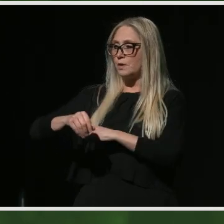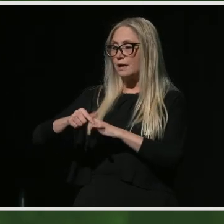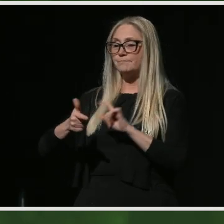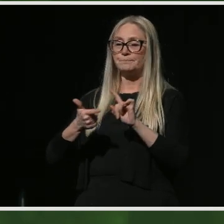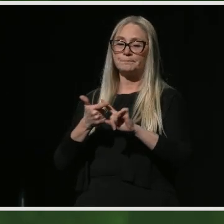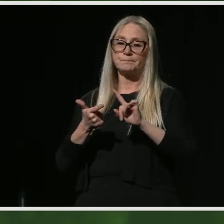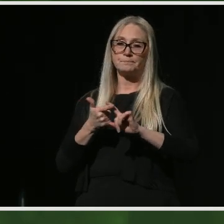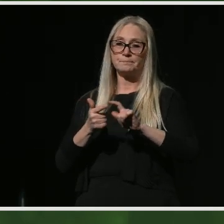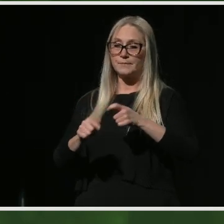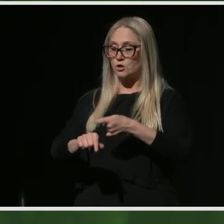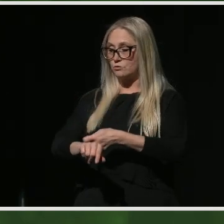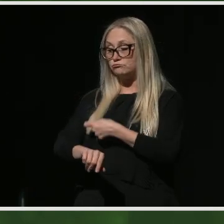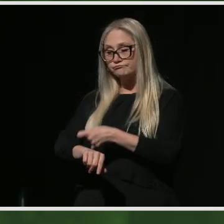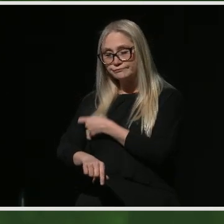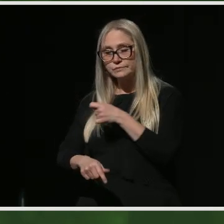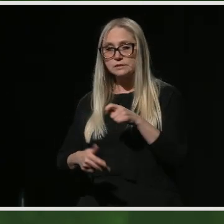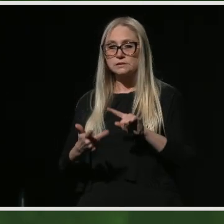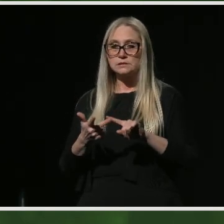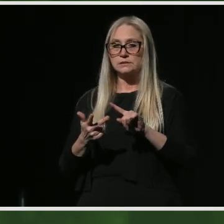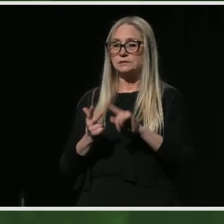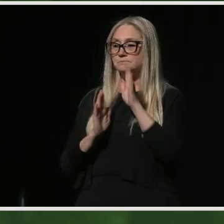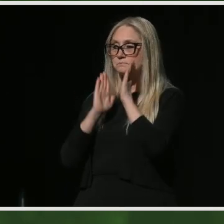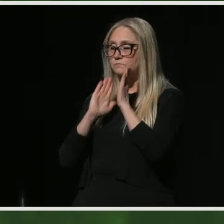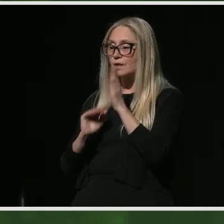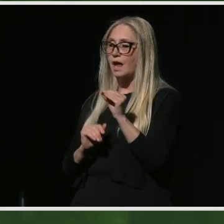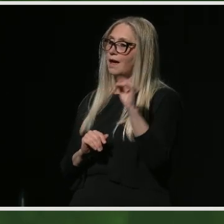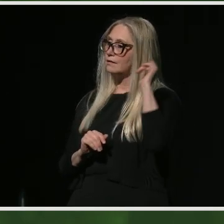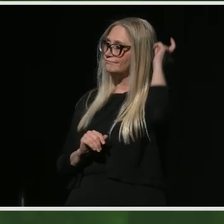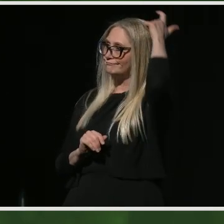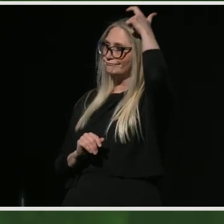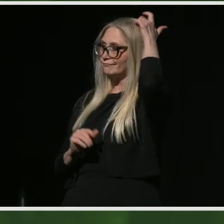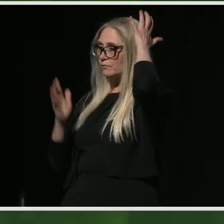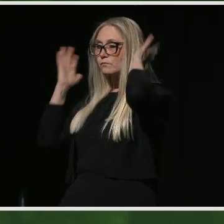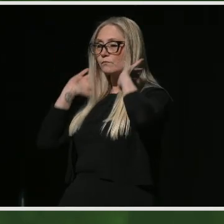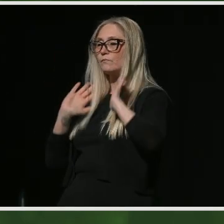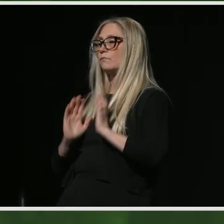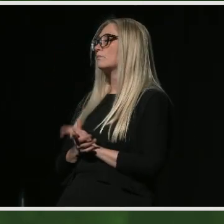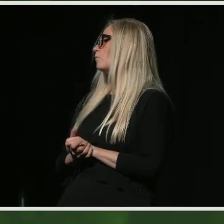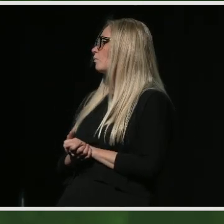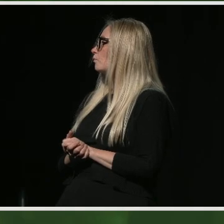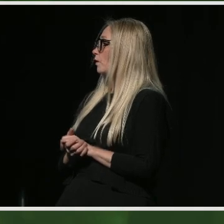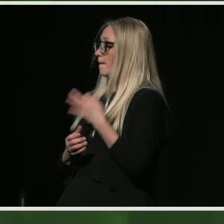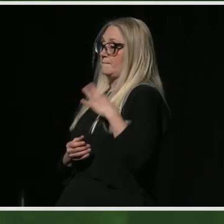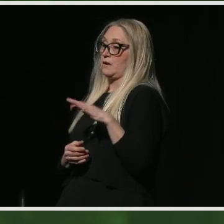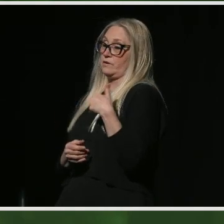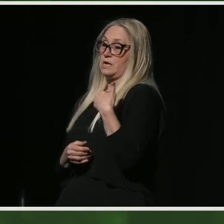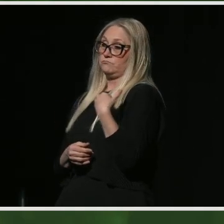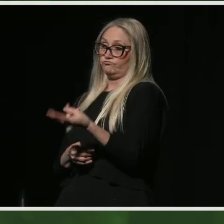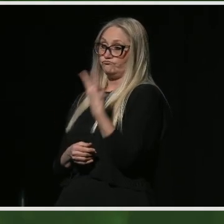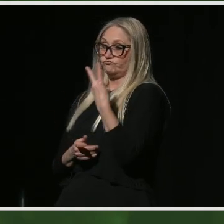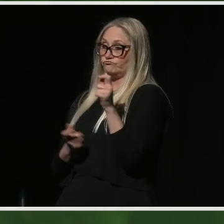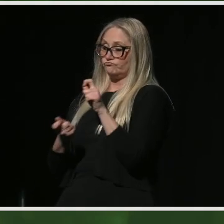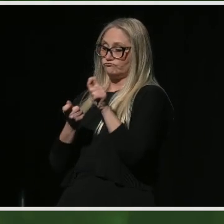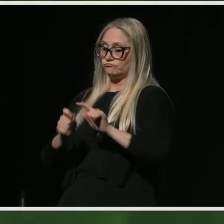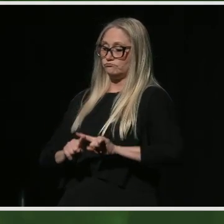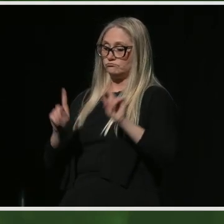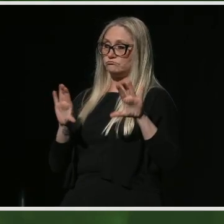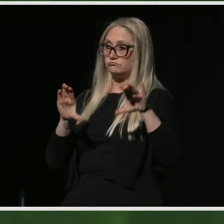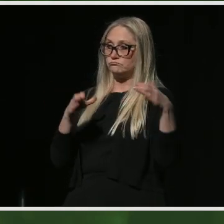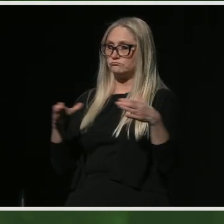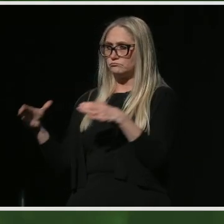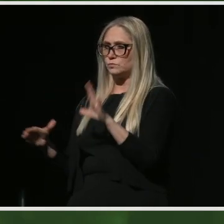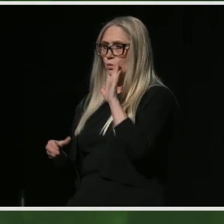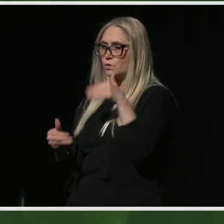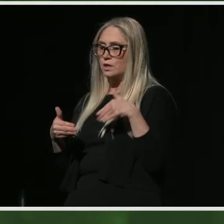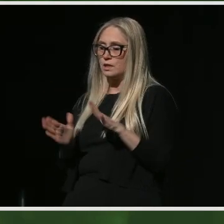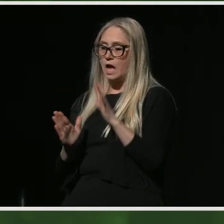cream, sunscreen, and hair mousse, just to name a few. The benefit of having 2 discrete compartments allows for endless